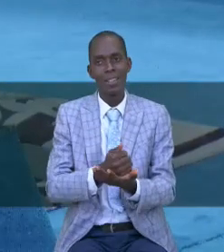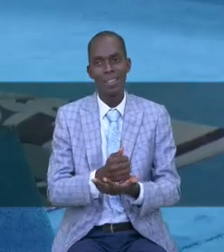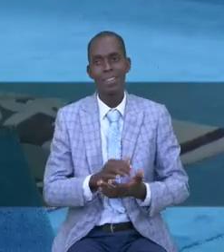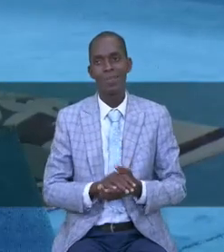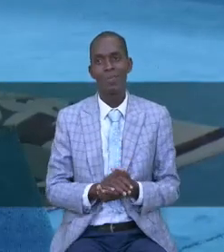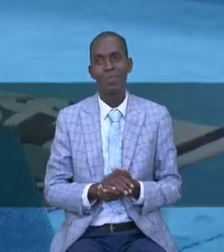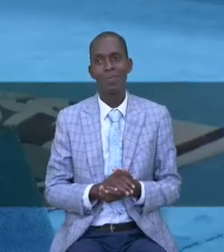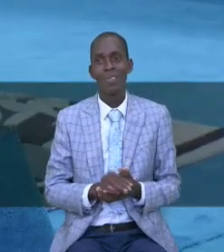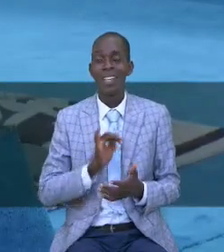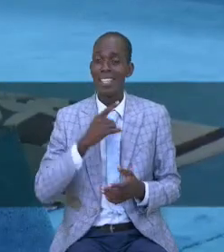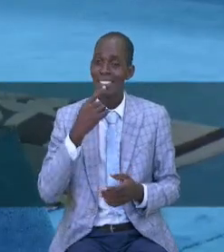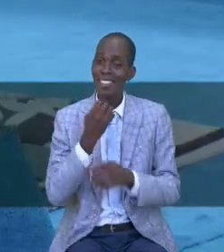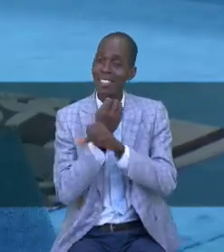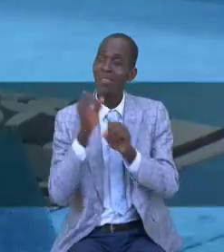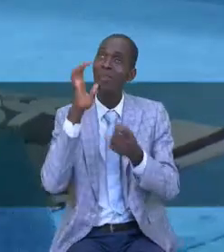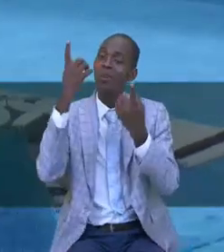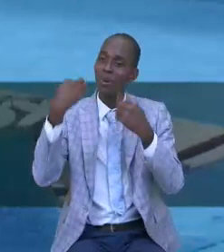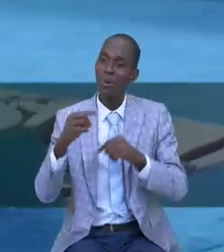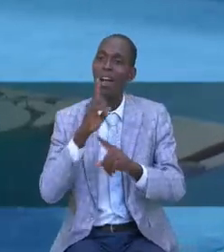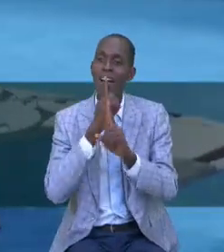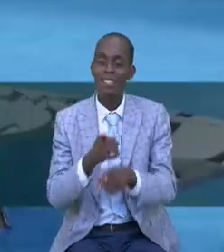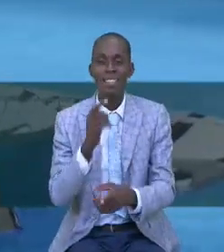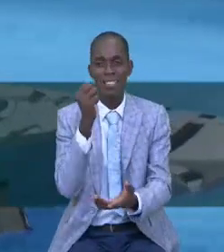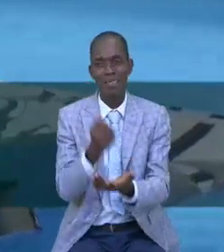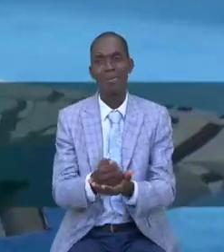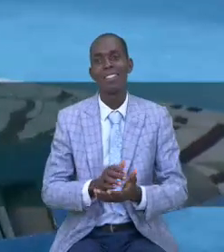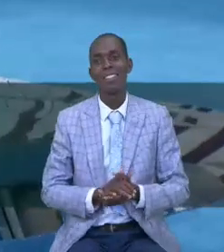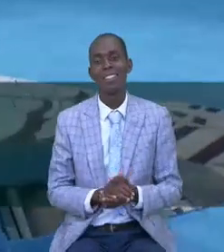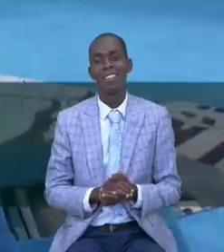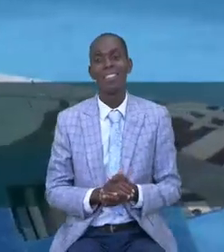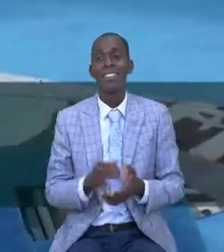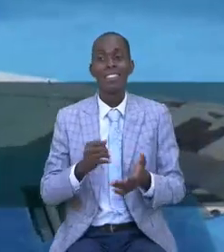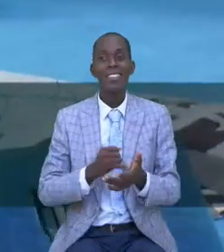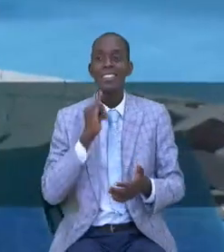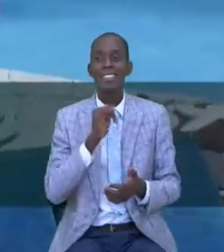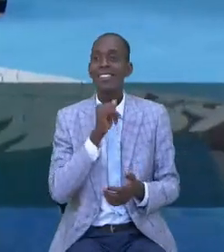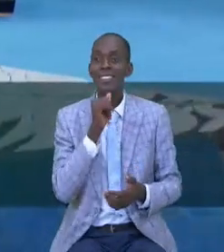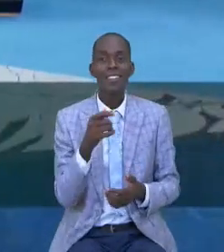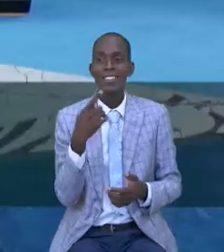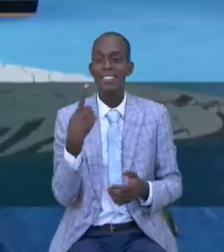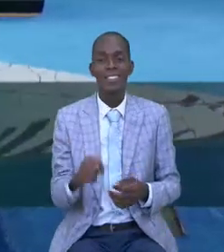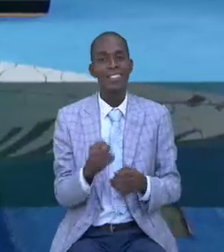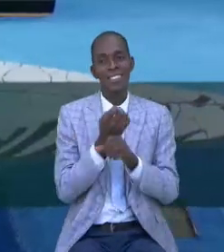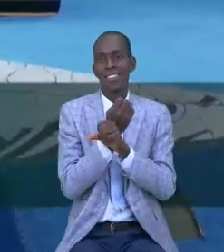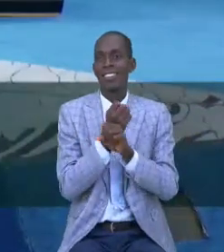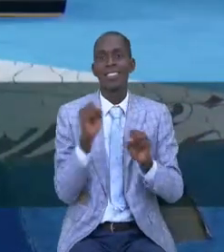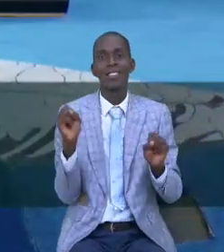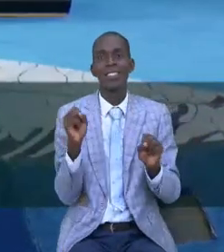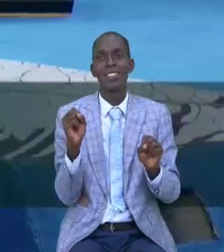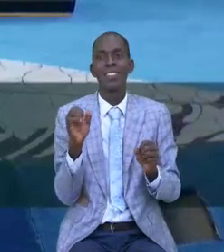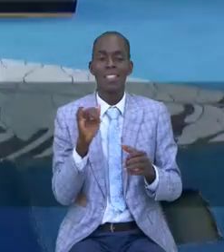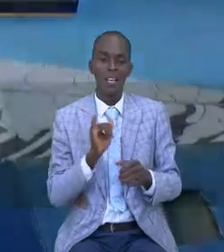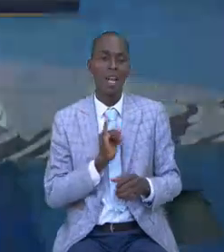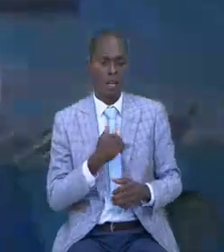come. I said salvation will come. You know, it's not the, you know, salvation. I